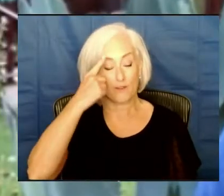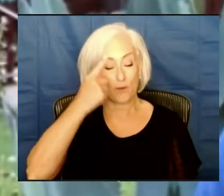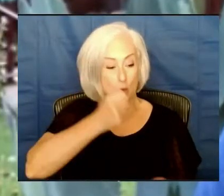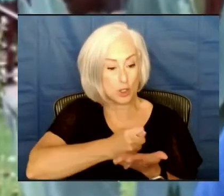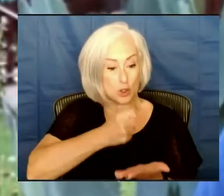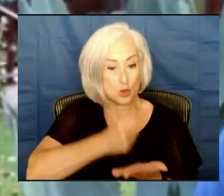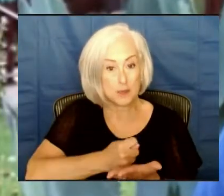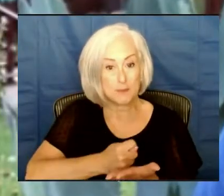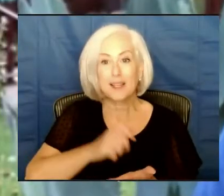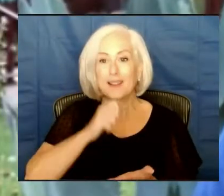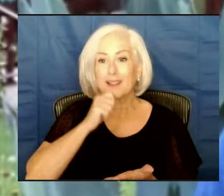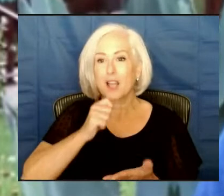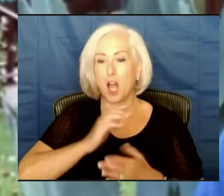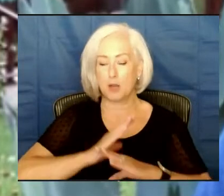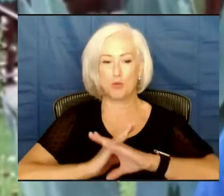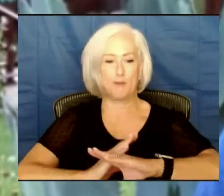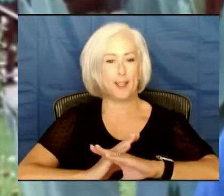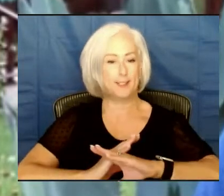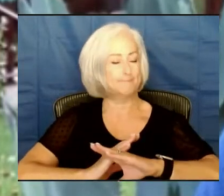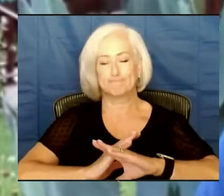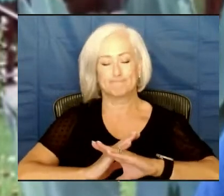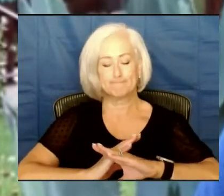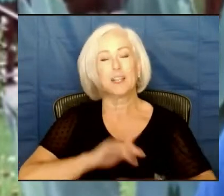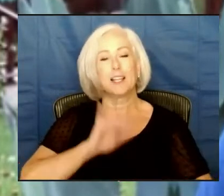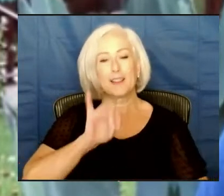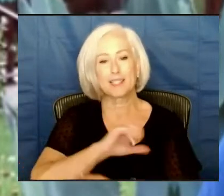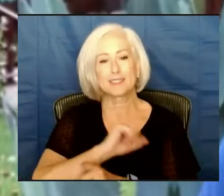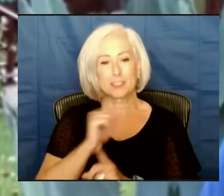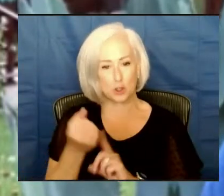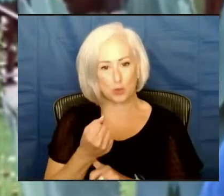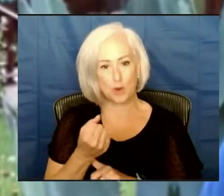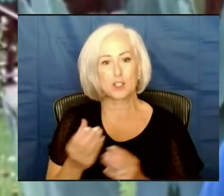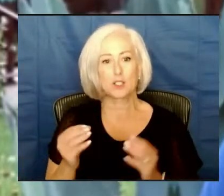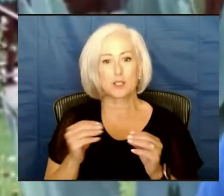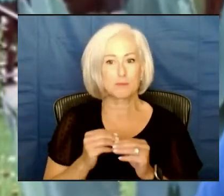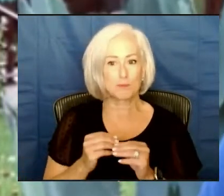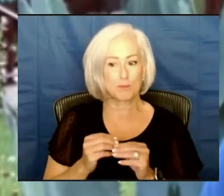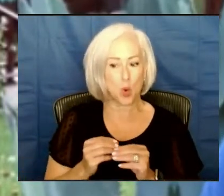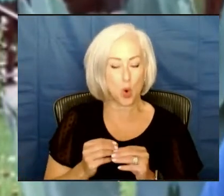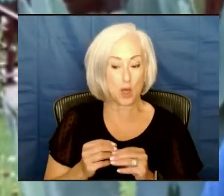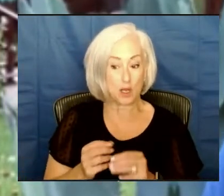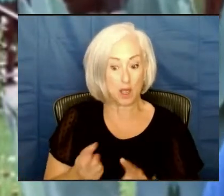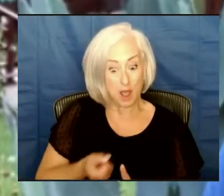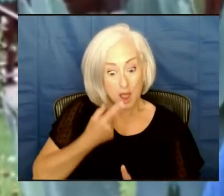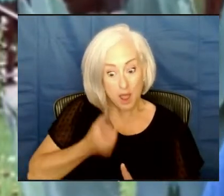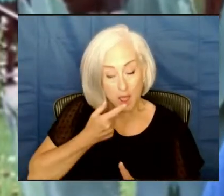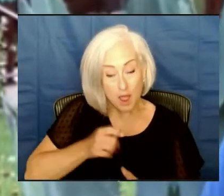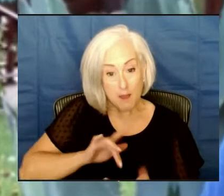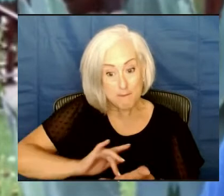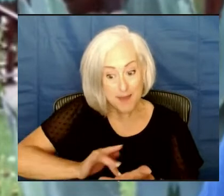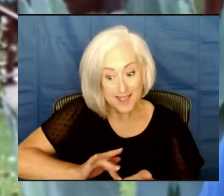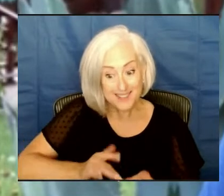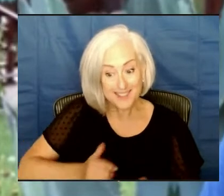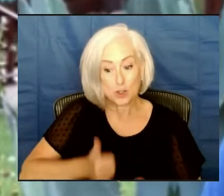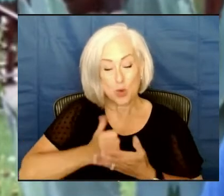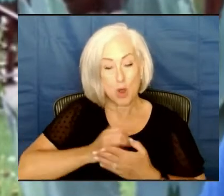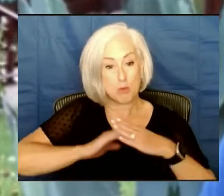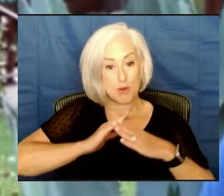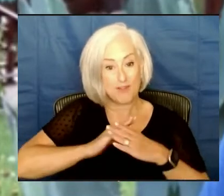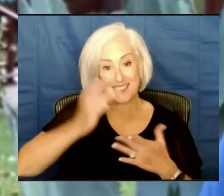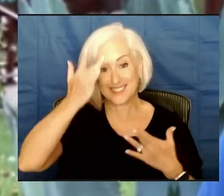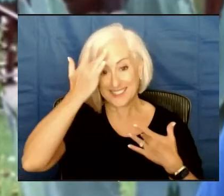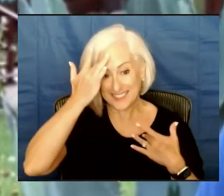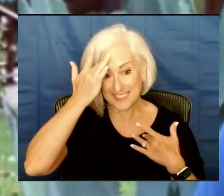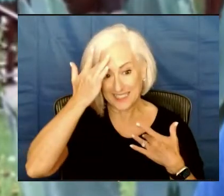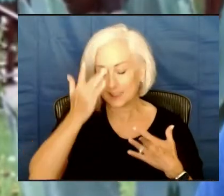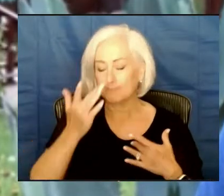prophylaxis. And in that scenario, I believe that would be more prophylaxis if you're just hoping to give it to help prevent disease. But I would caution against